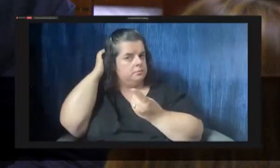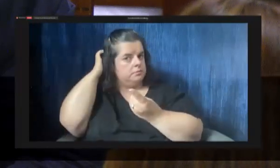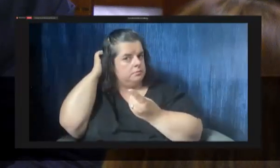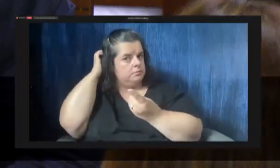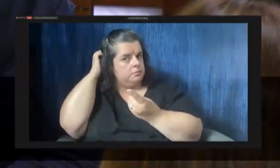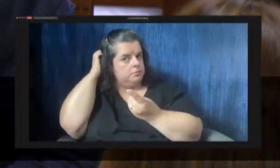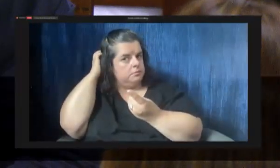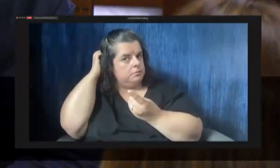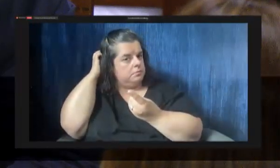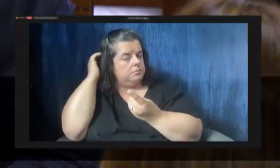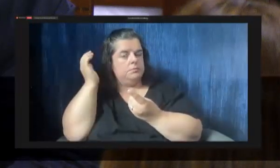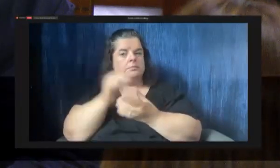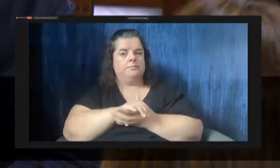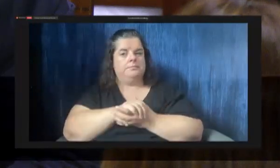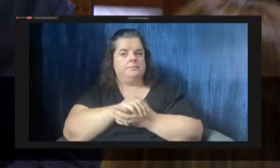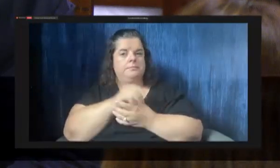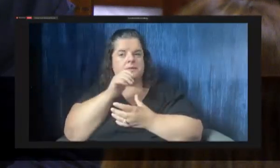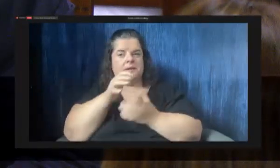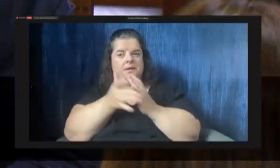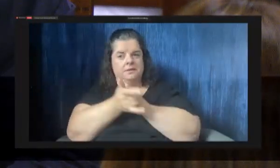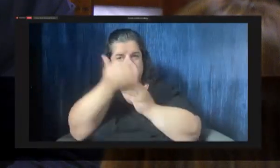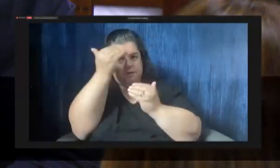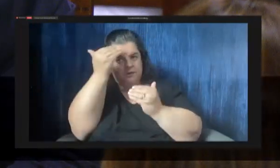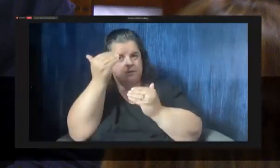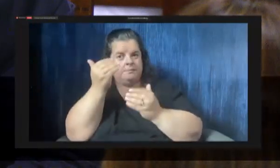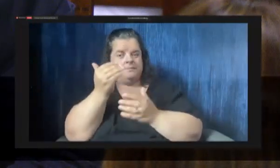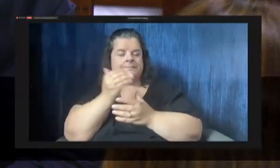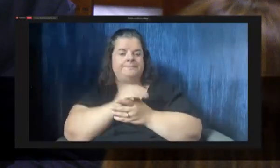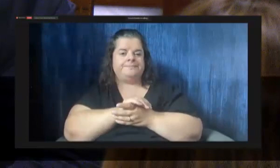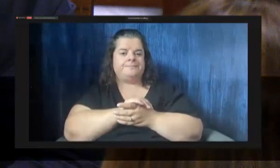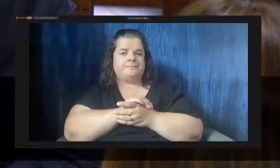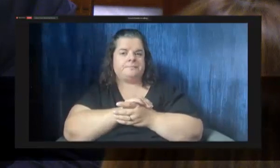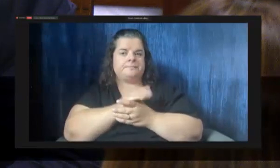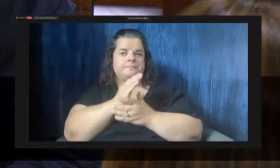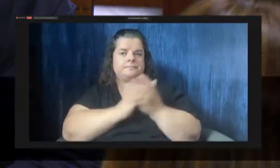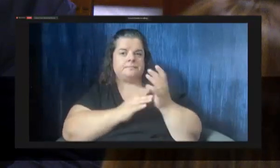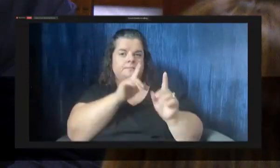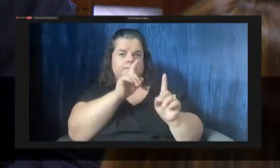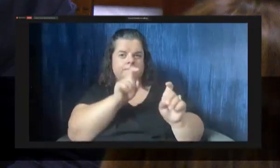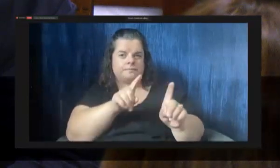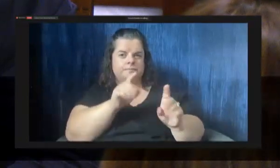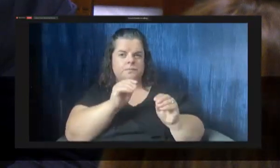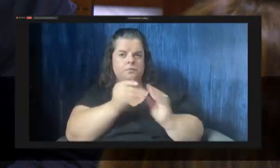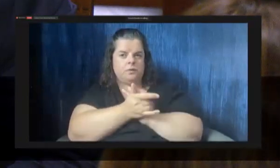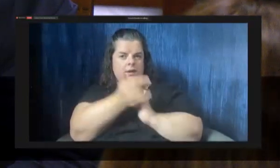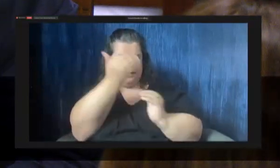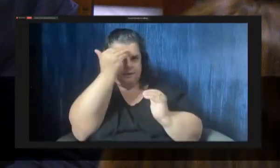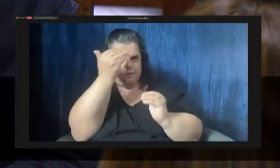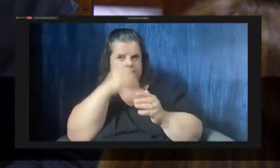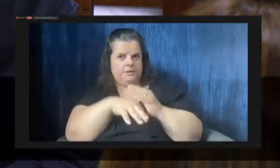Rather than experts. I do have some questions for experts, but I'm not sure if there's any experts in the room on